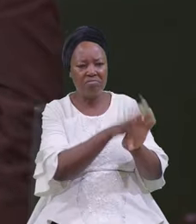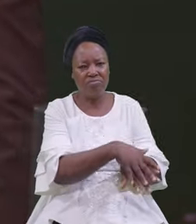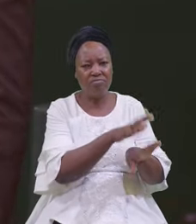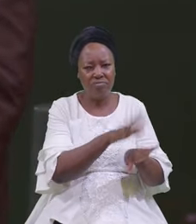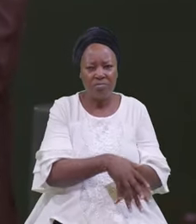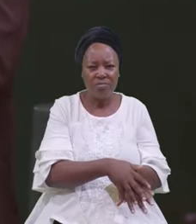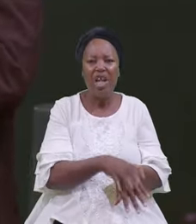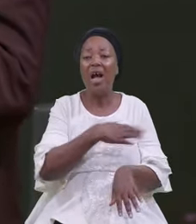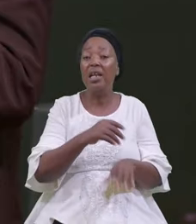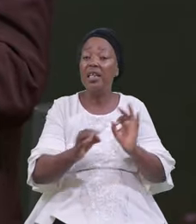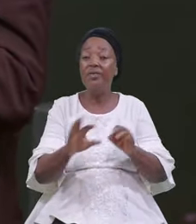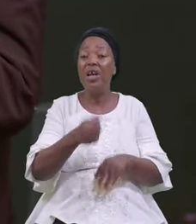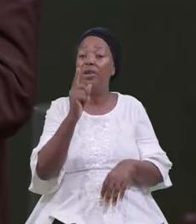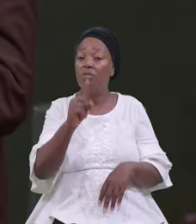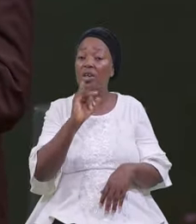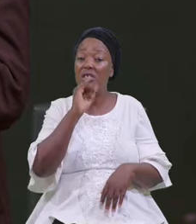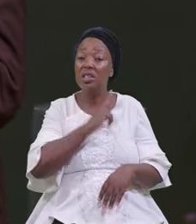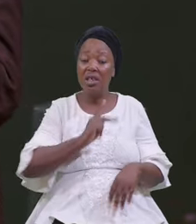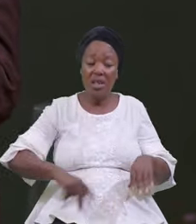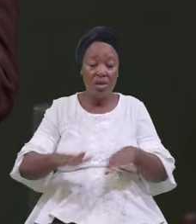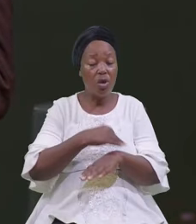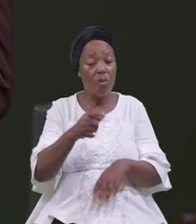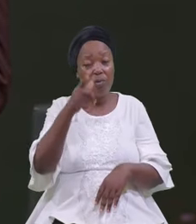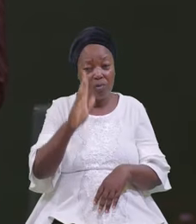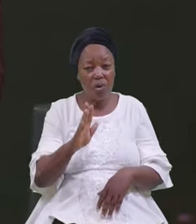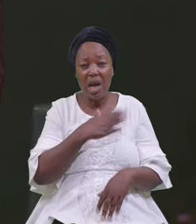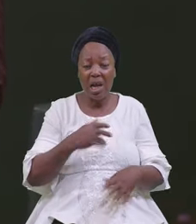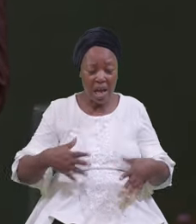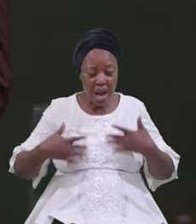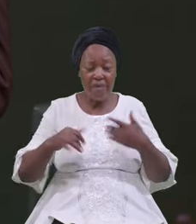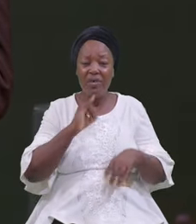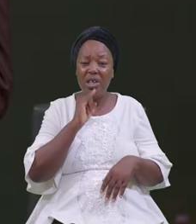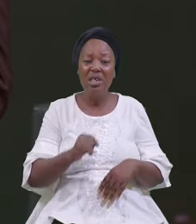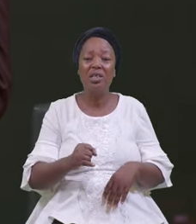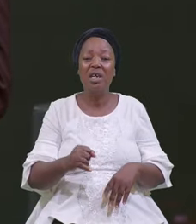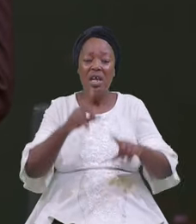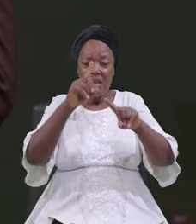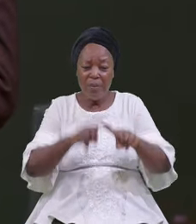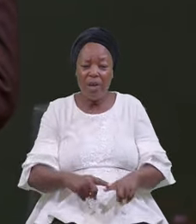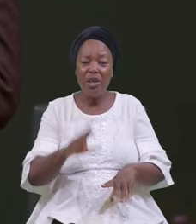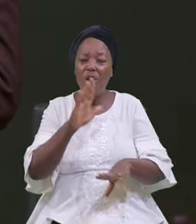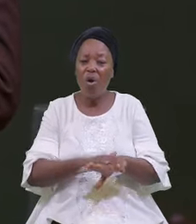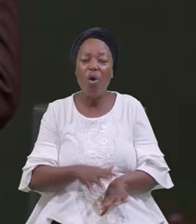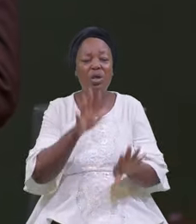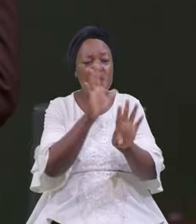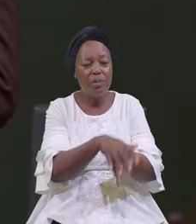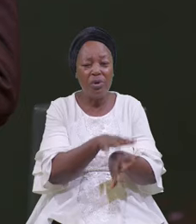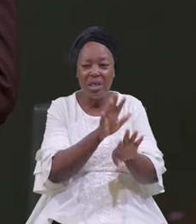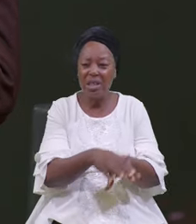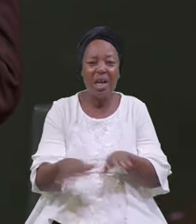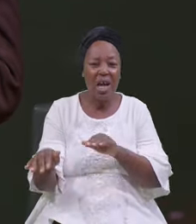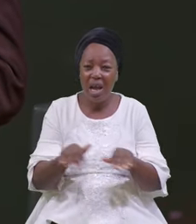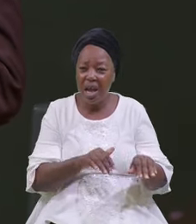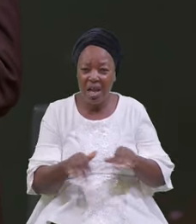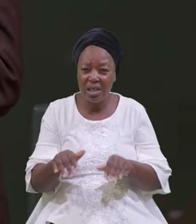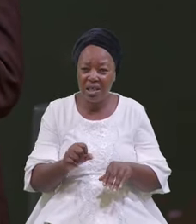is in the kingdom of God and his life is based on hypocritical acts,